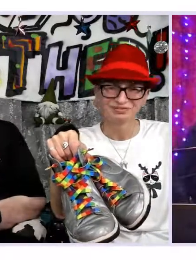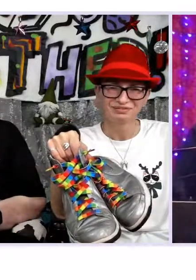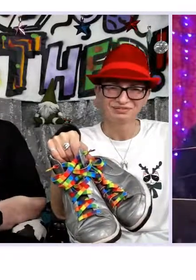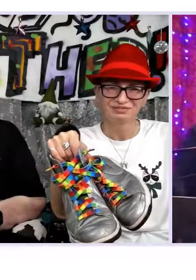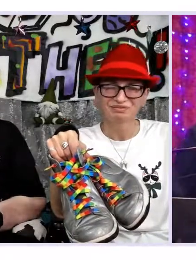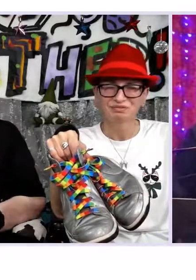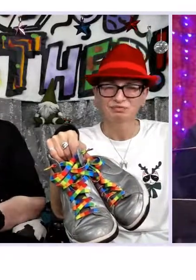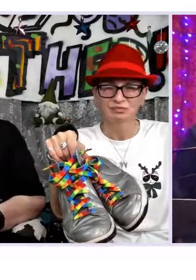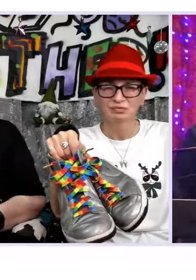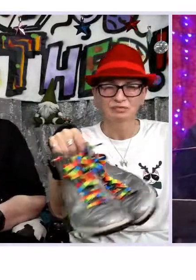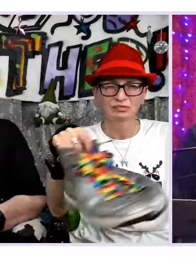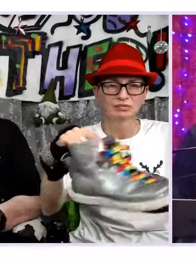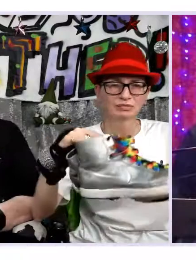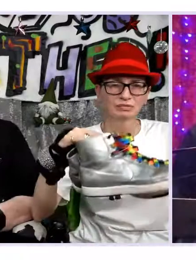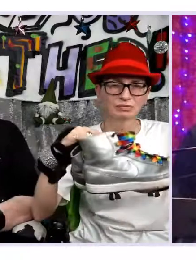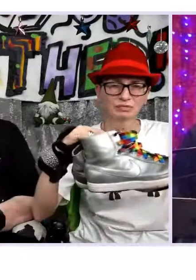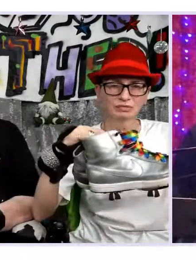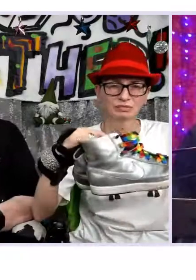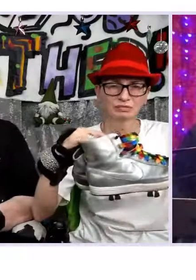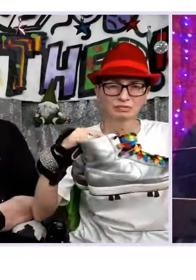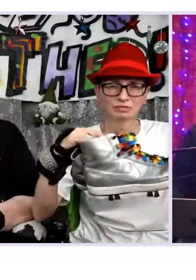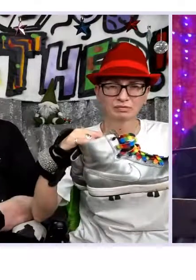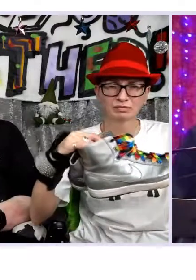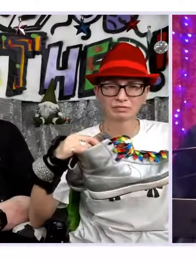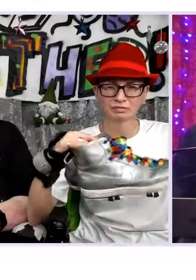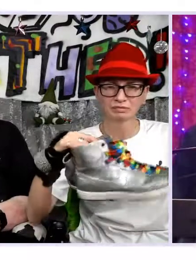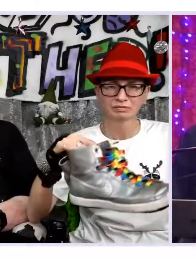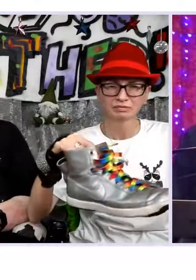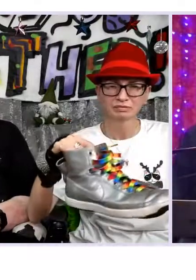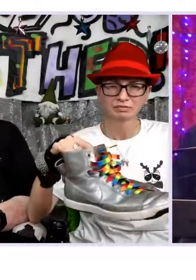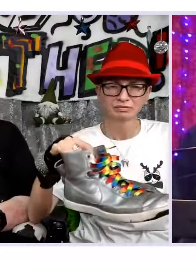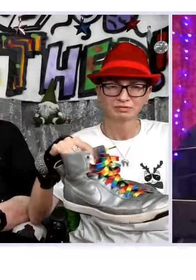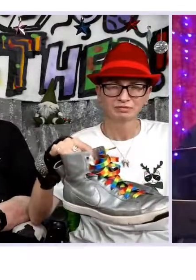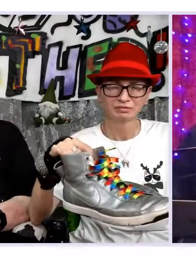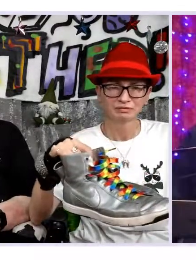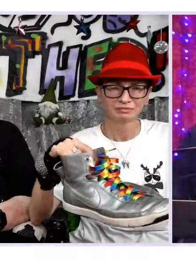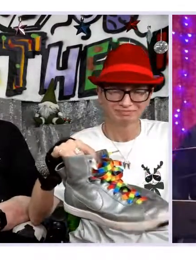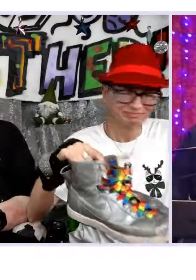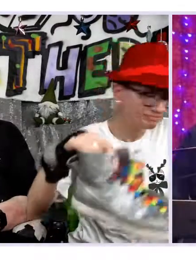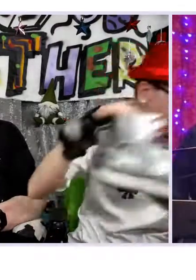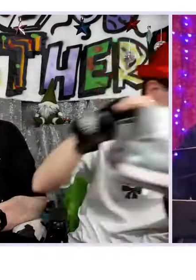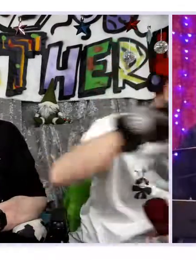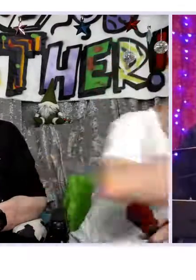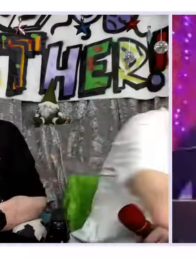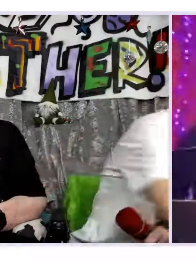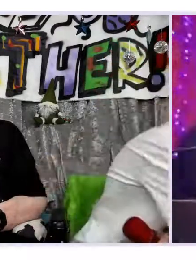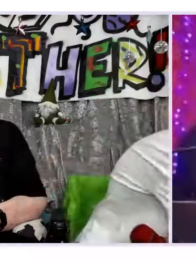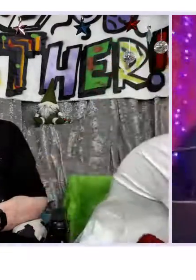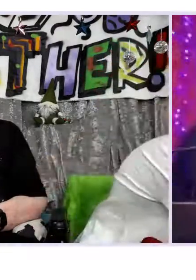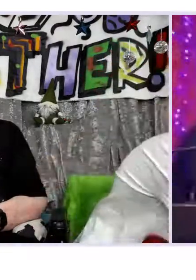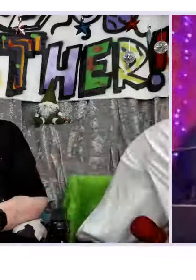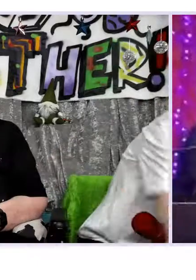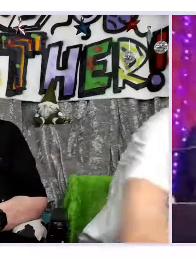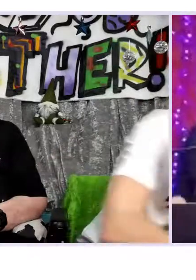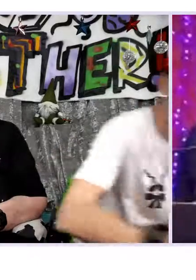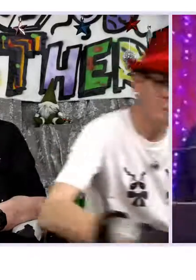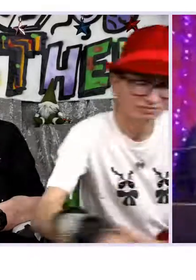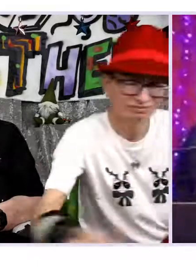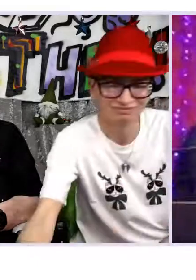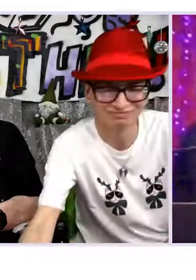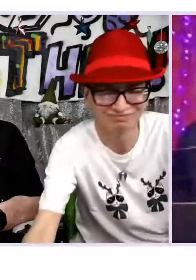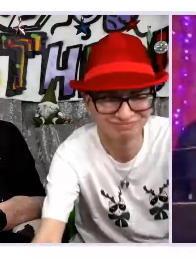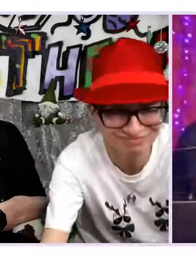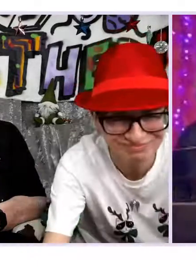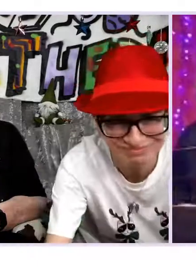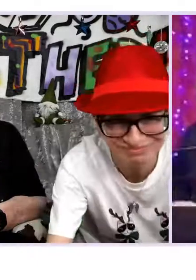sparkly pair of silver Converse-esque shoes, which look very fancy, and I'm slightly jealous of, and I might have to steal a